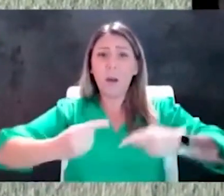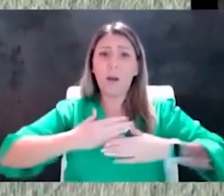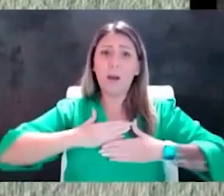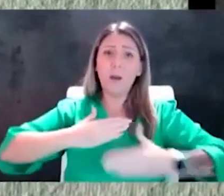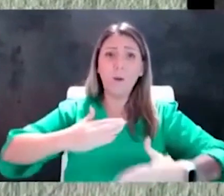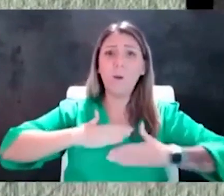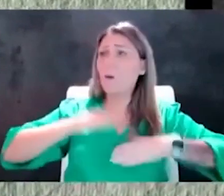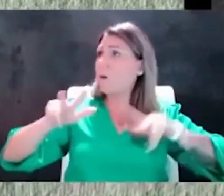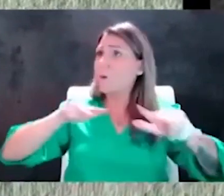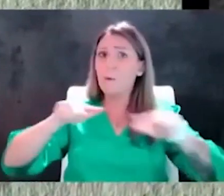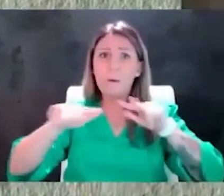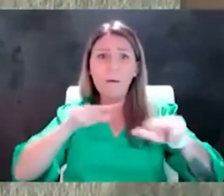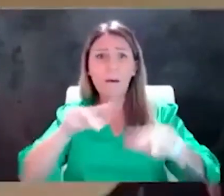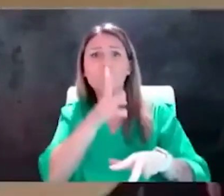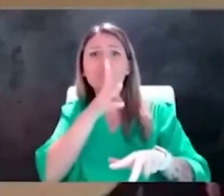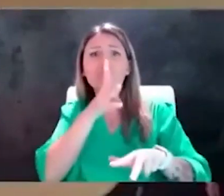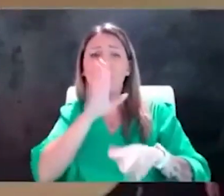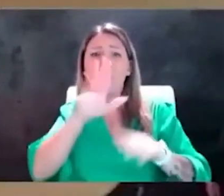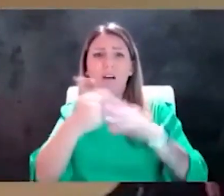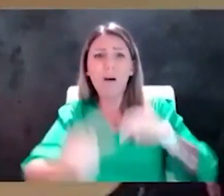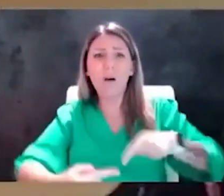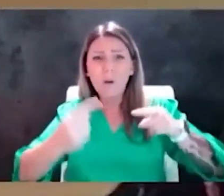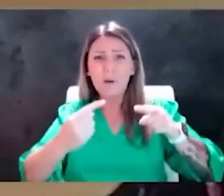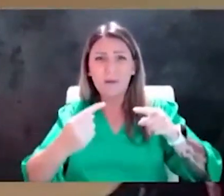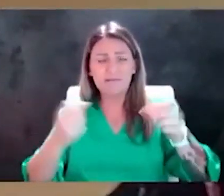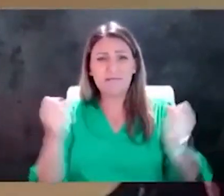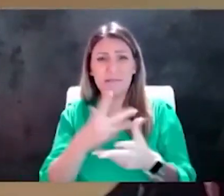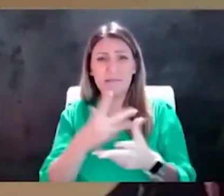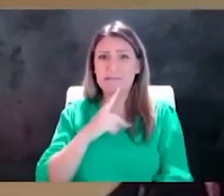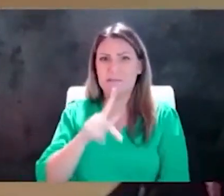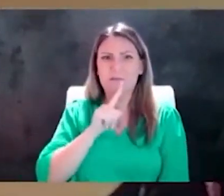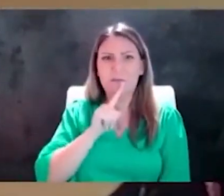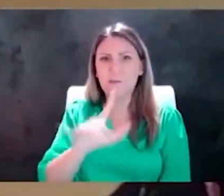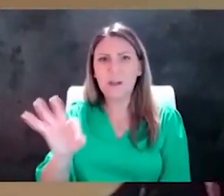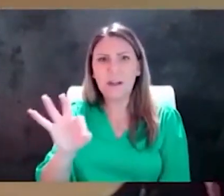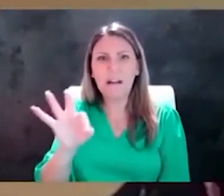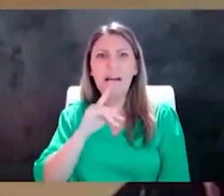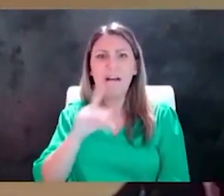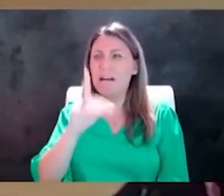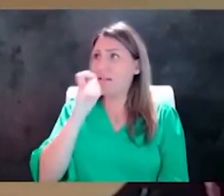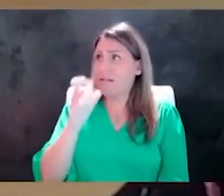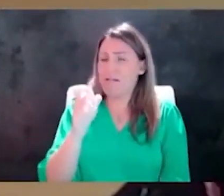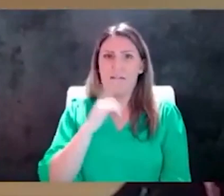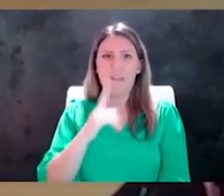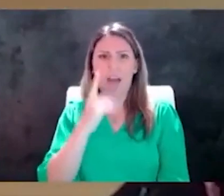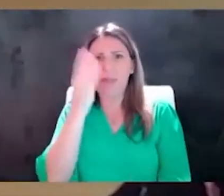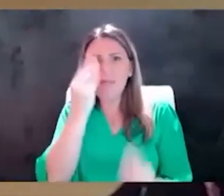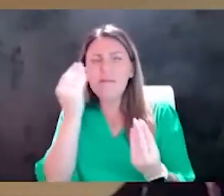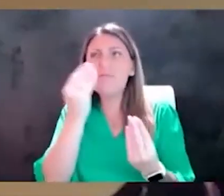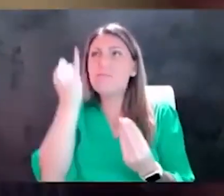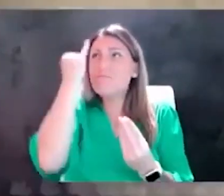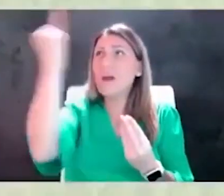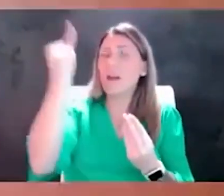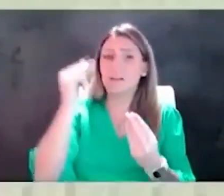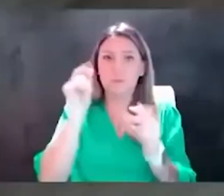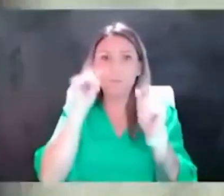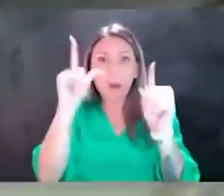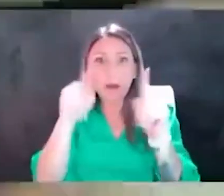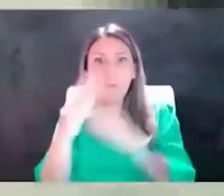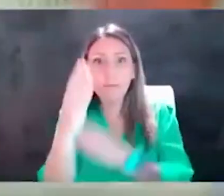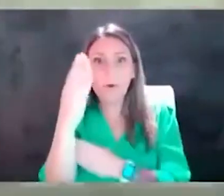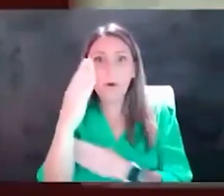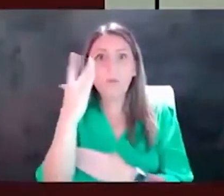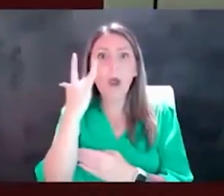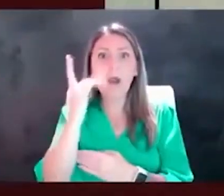was terrifying. I was 29 years old. I'd never had to be afraid that I might not wake up in the morning because I wasn't going to breathe. Days turned